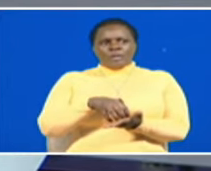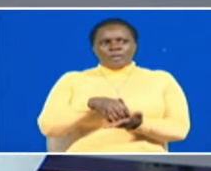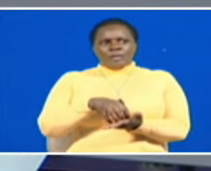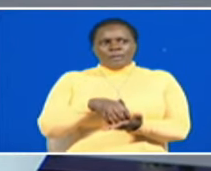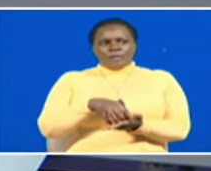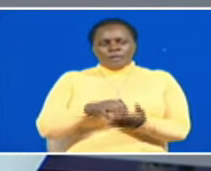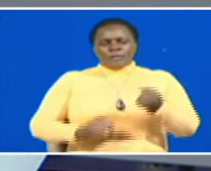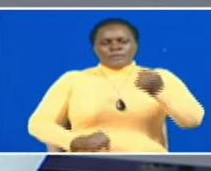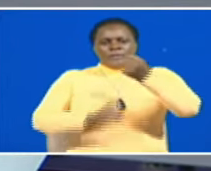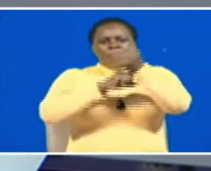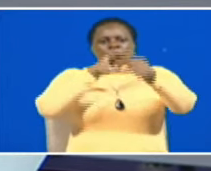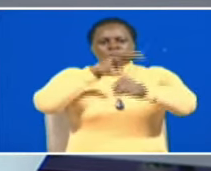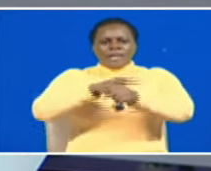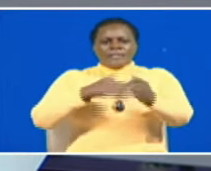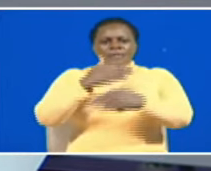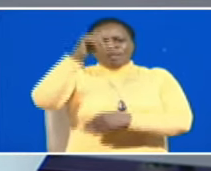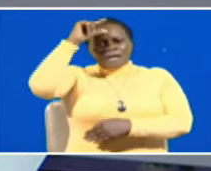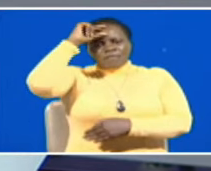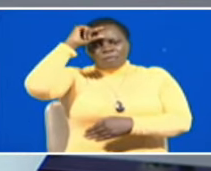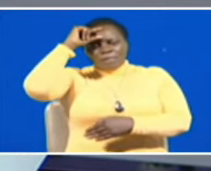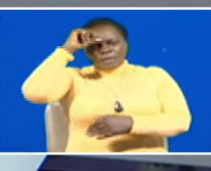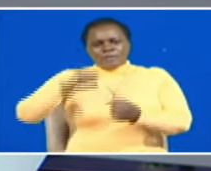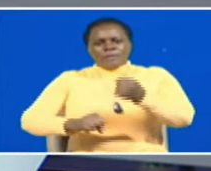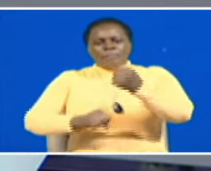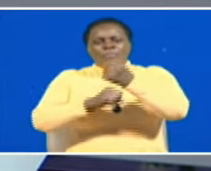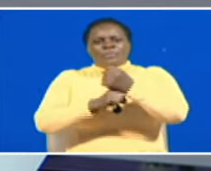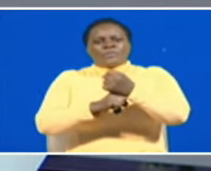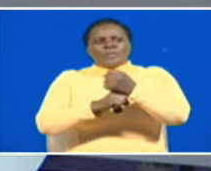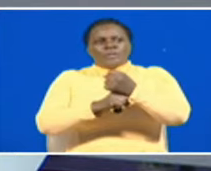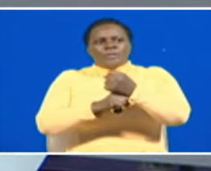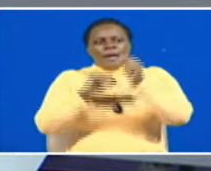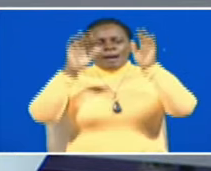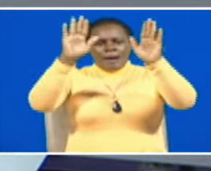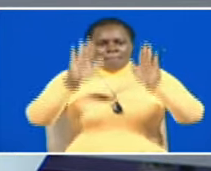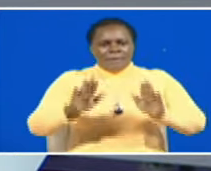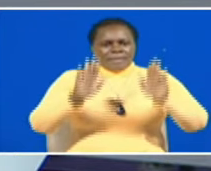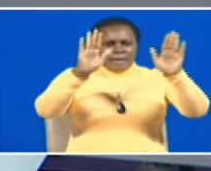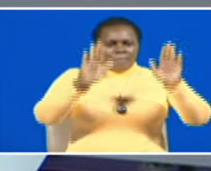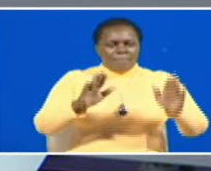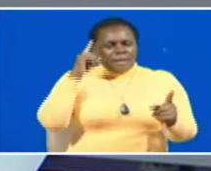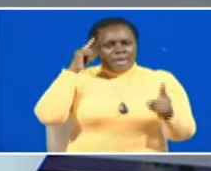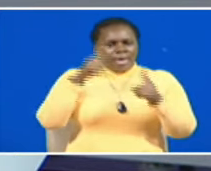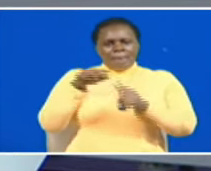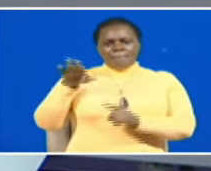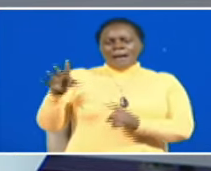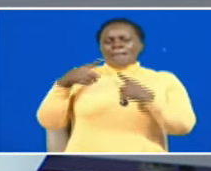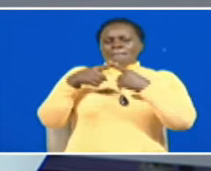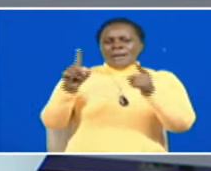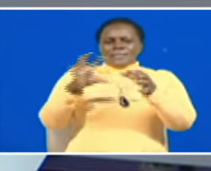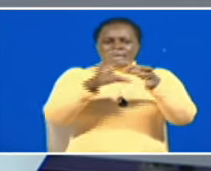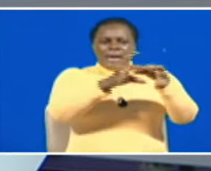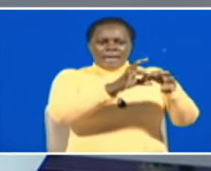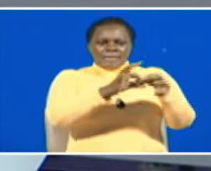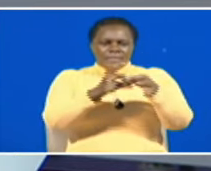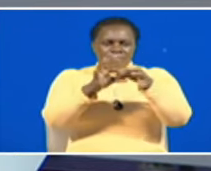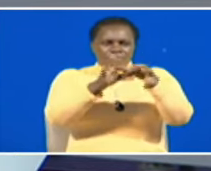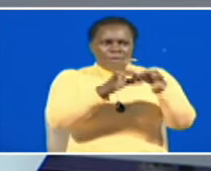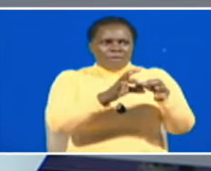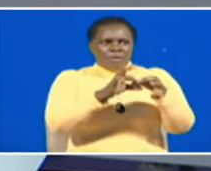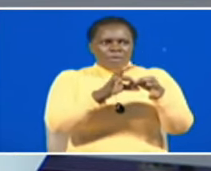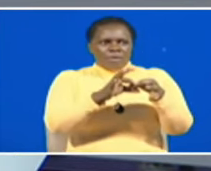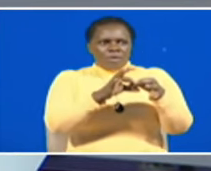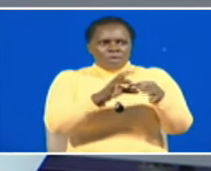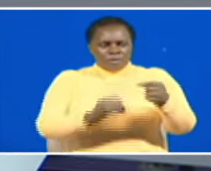a major boost after the government began and, of course, spearheaded the campaign for his bid. Although the Azimio coalition has backed